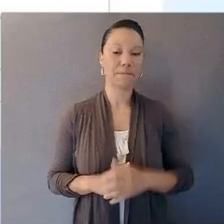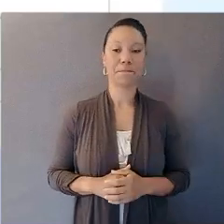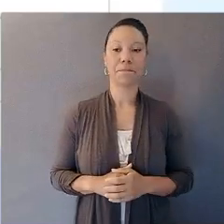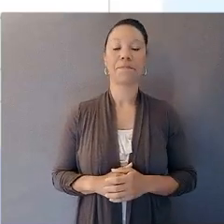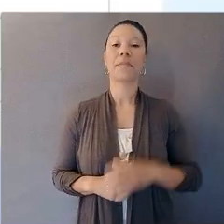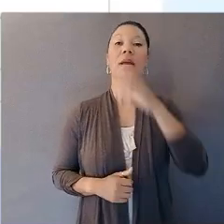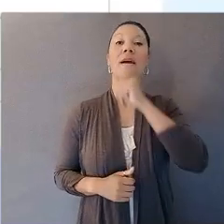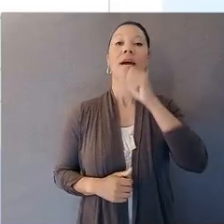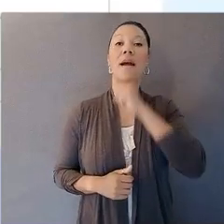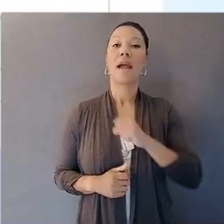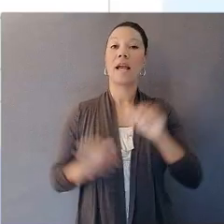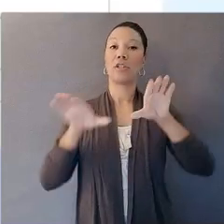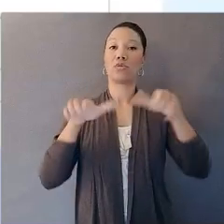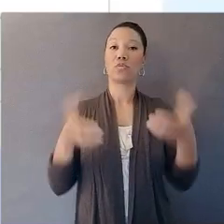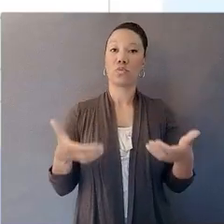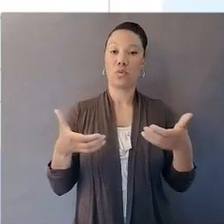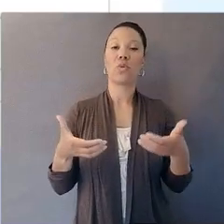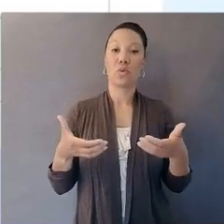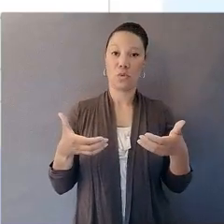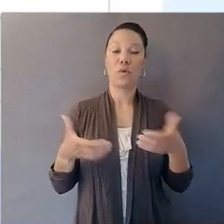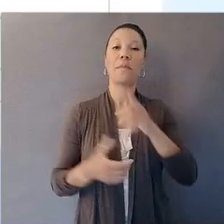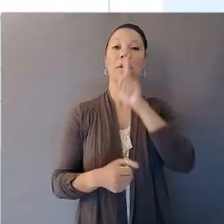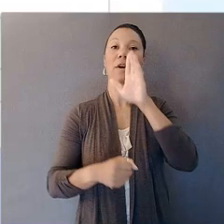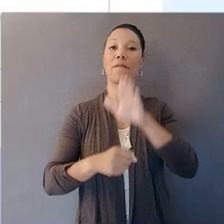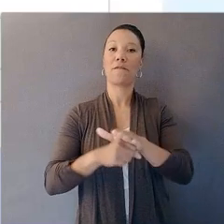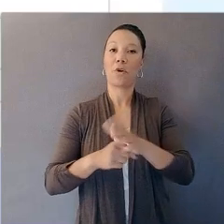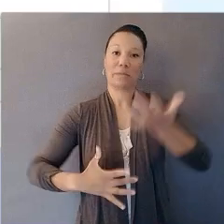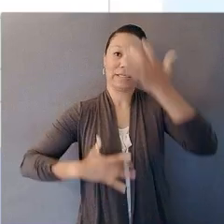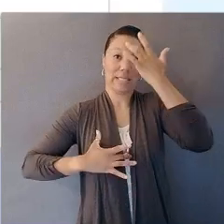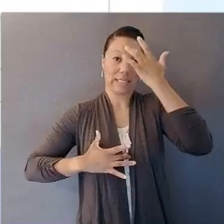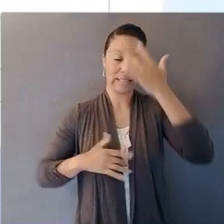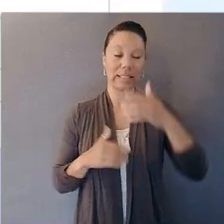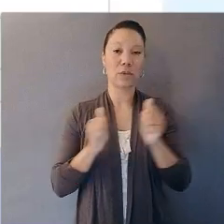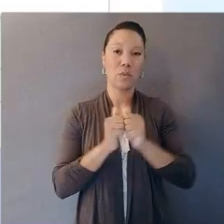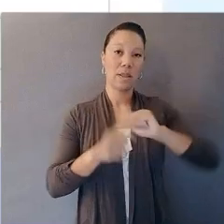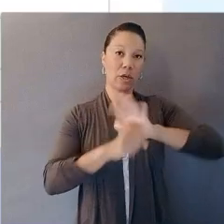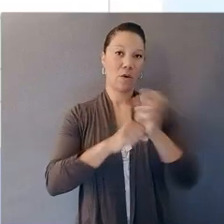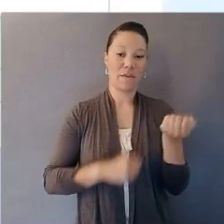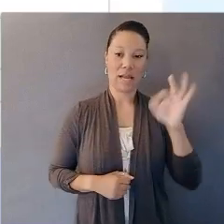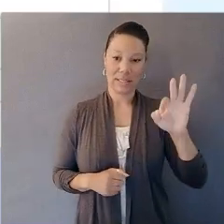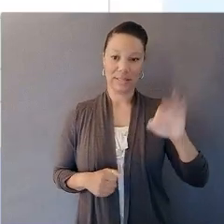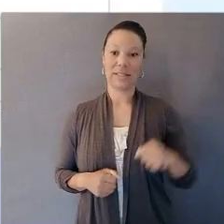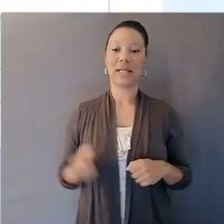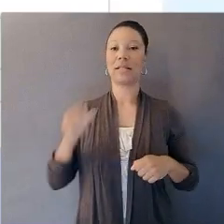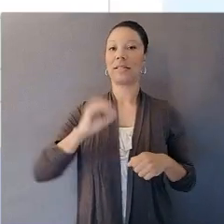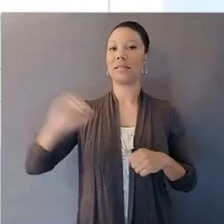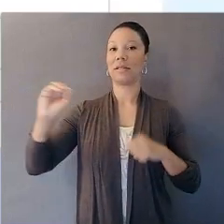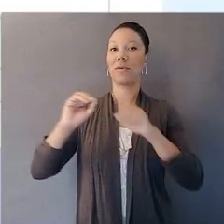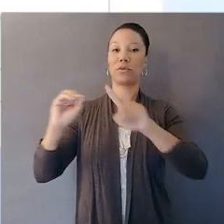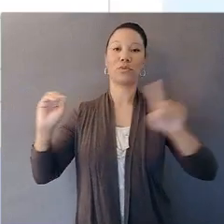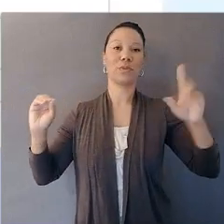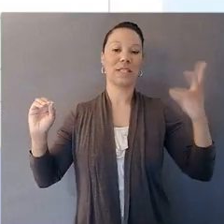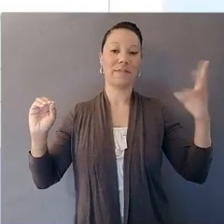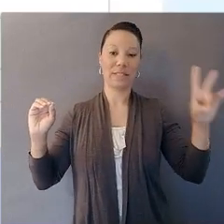the confirmed number of COVID-19 cases are as follows. In the ages 0 through 17, there are 25. In